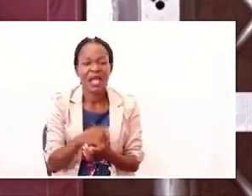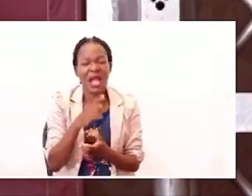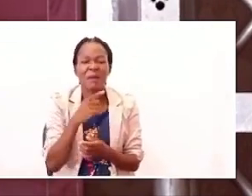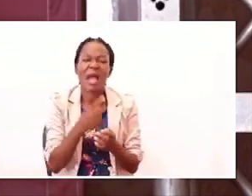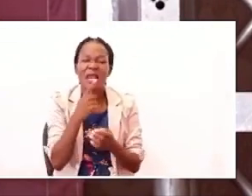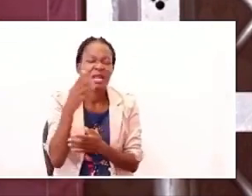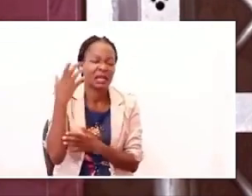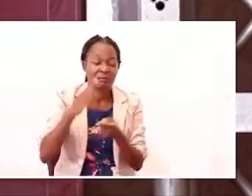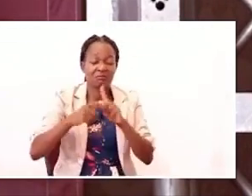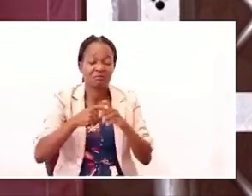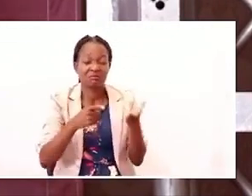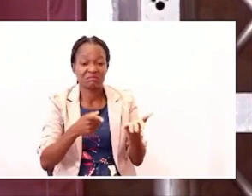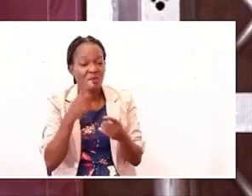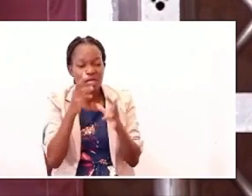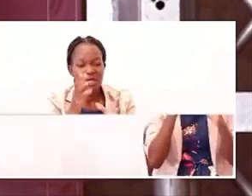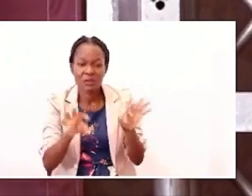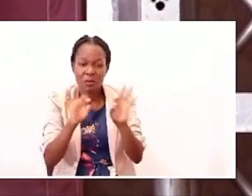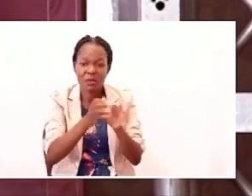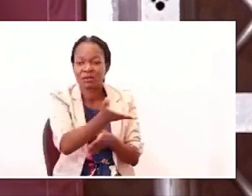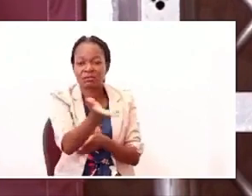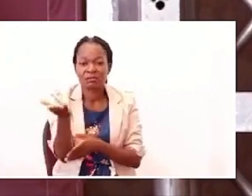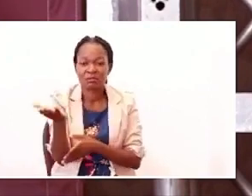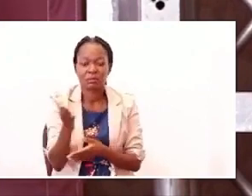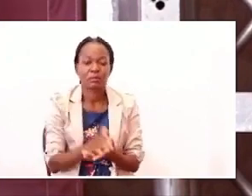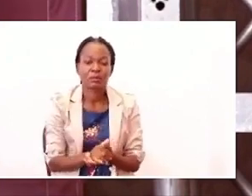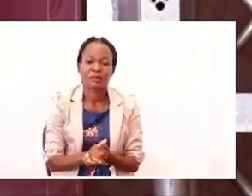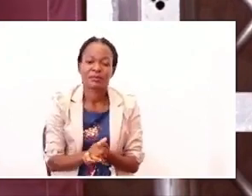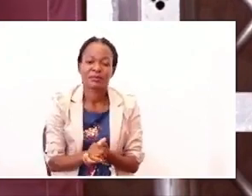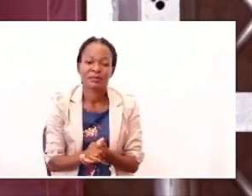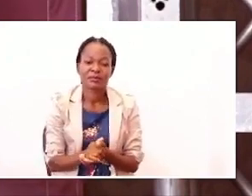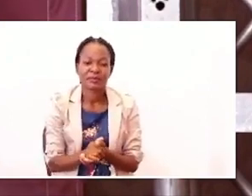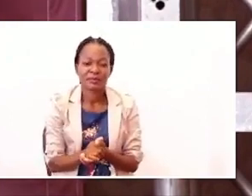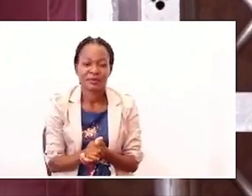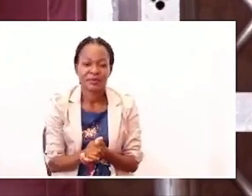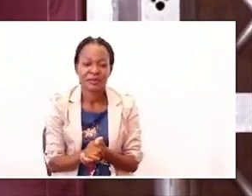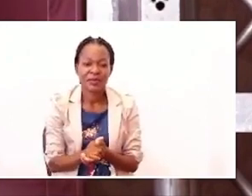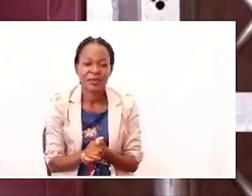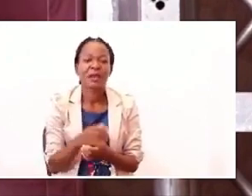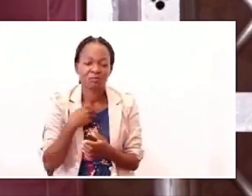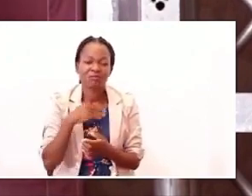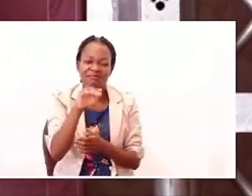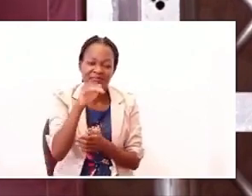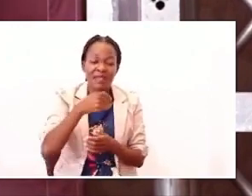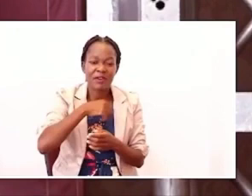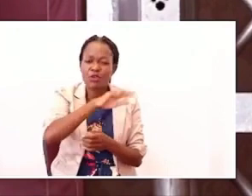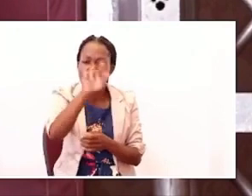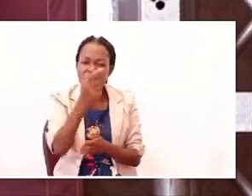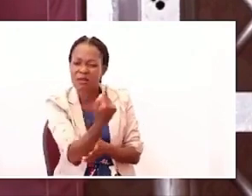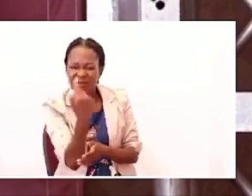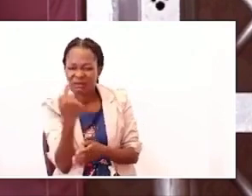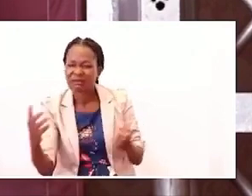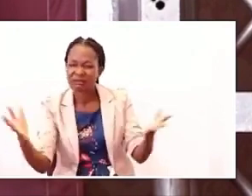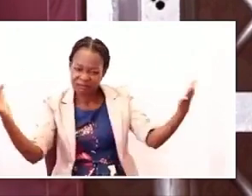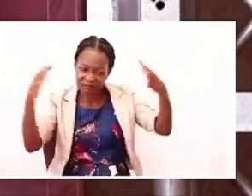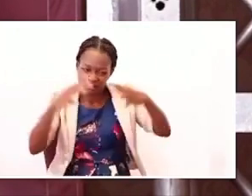highlighted, it is very necessary for us. In fact, it's a calling on our part. We don't have a